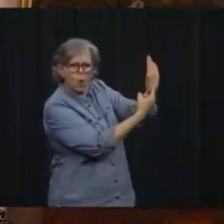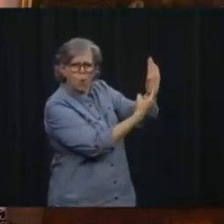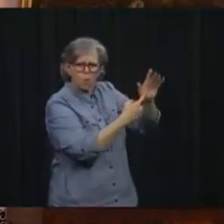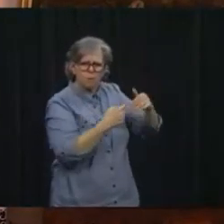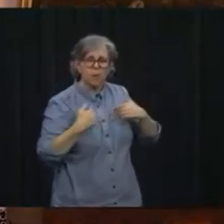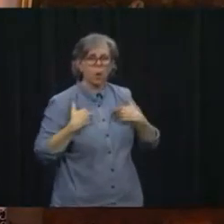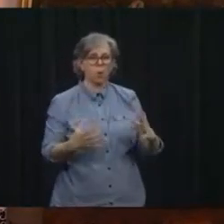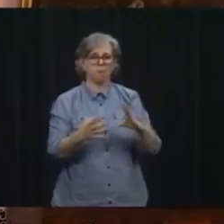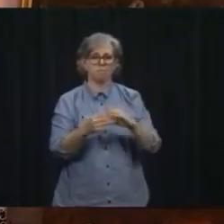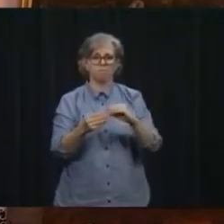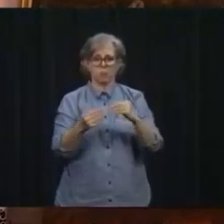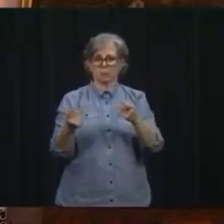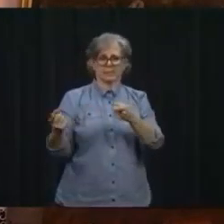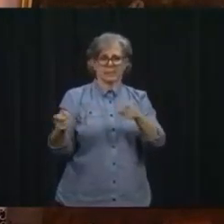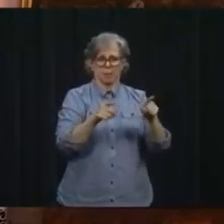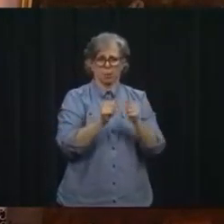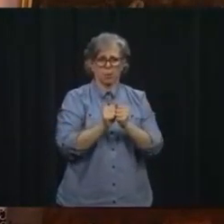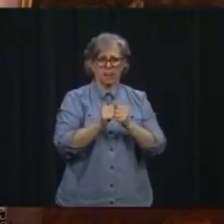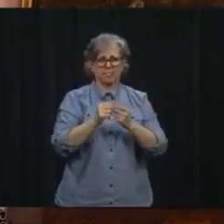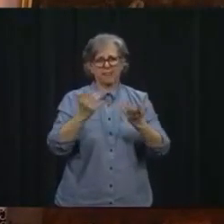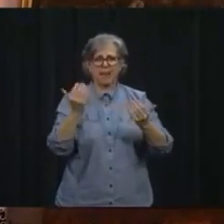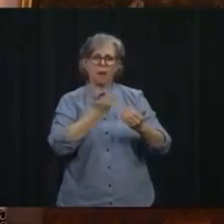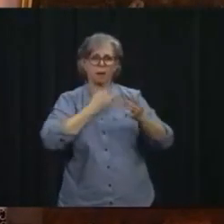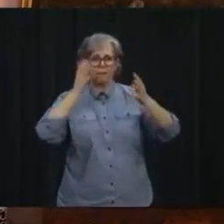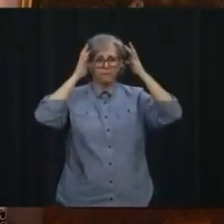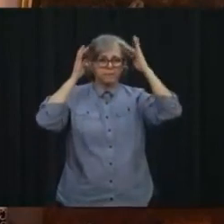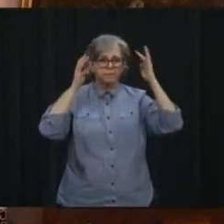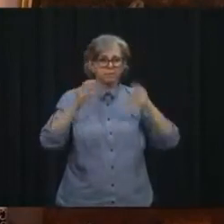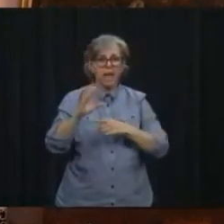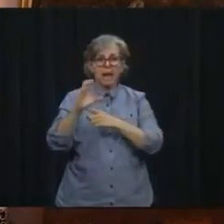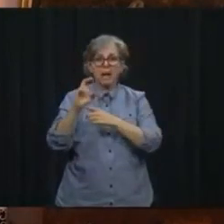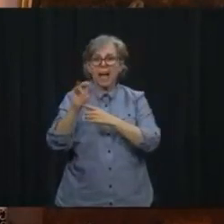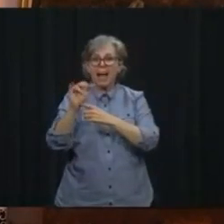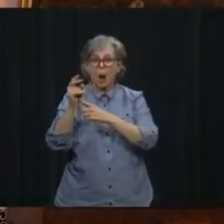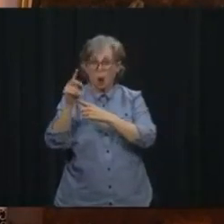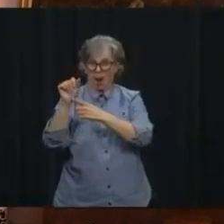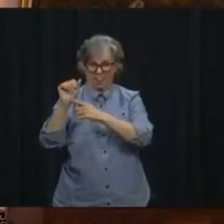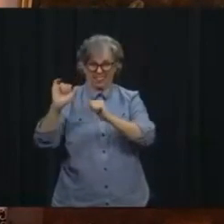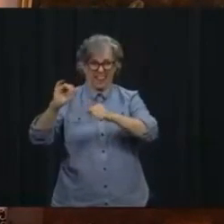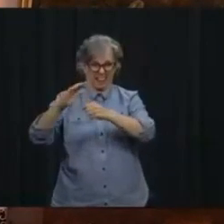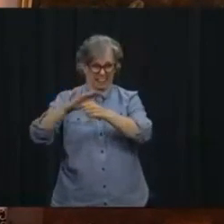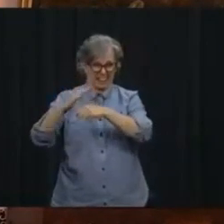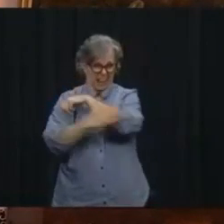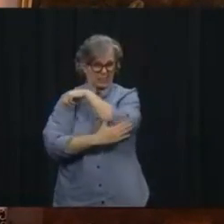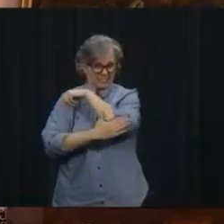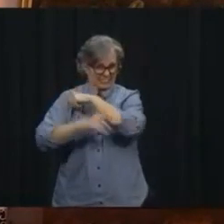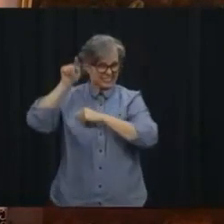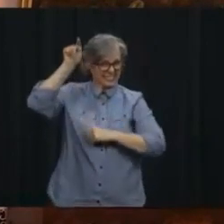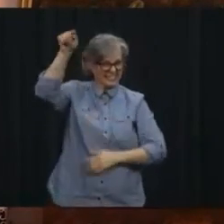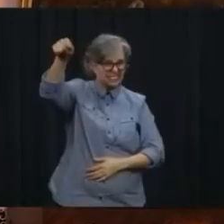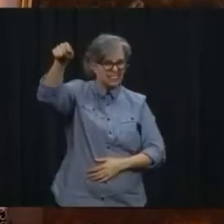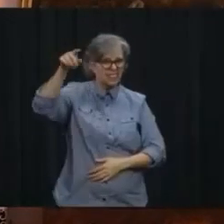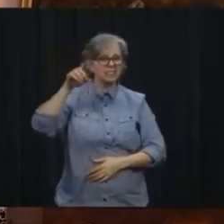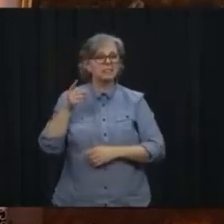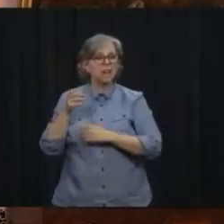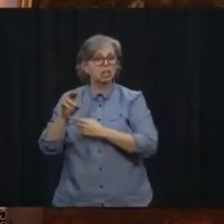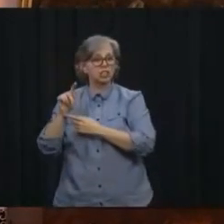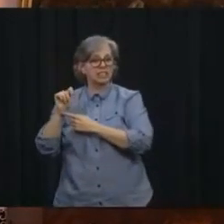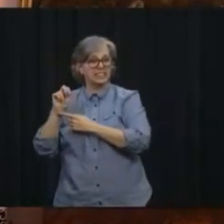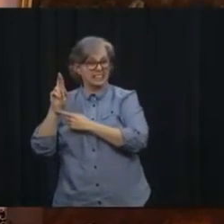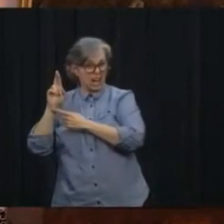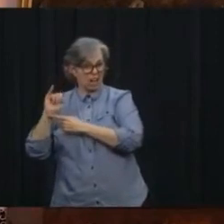Ohio, and in Cuyahoga County in Cleveland, in a big city. We are seeing this on the ground. I sometimes feel that